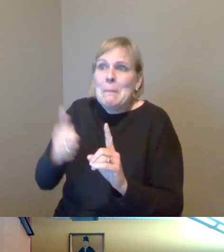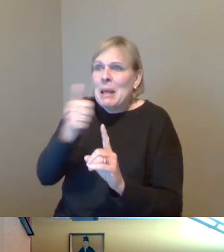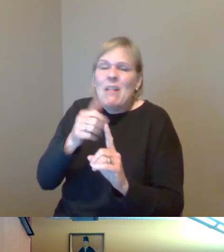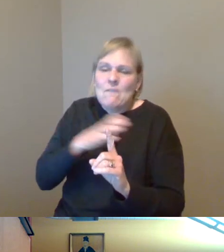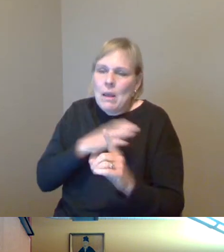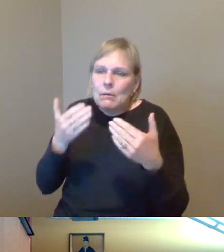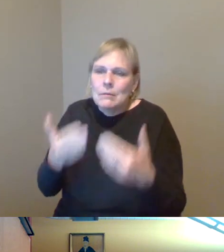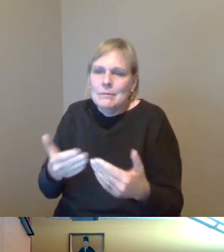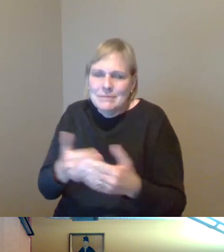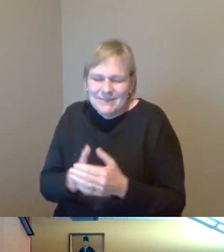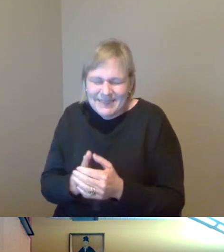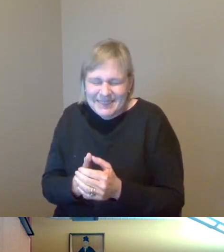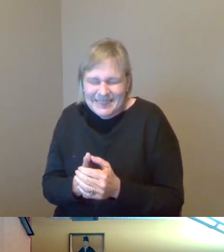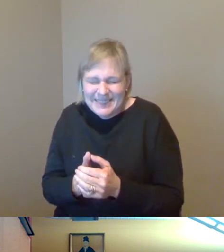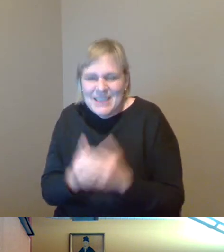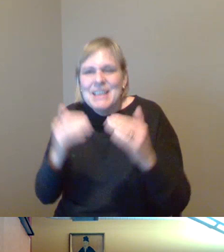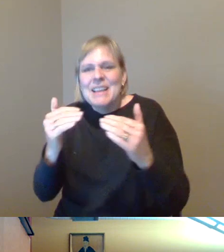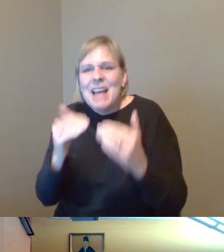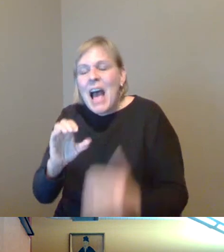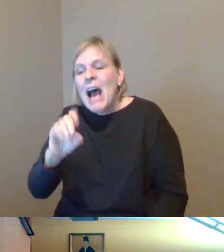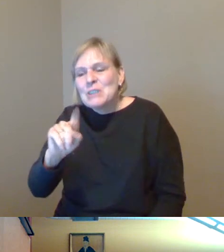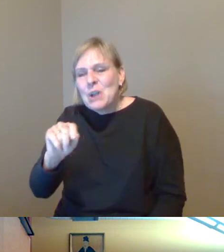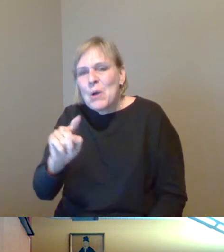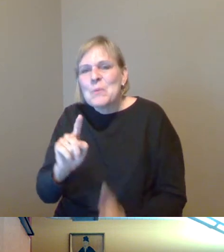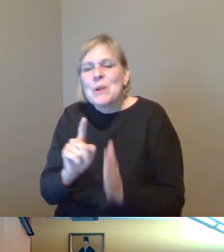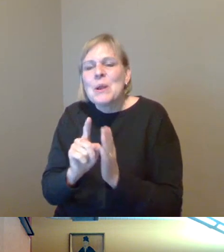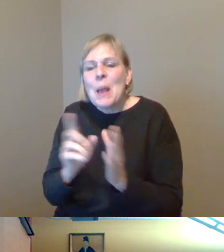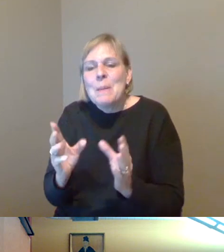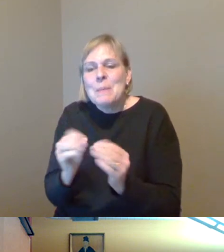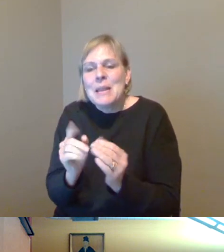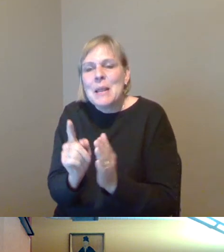that. Let's move to the October meeting minutes.